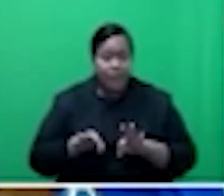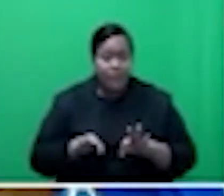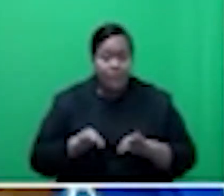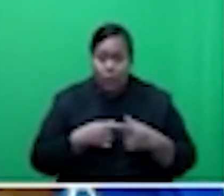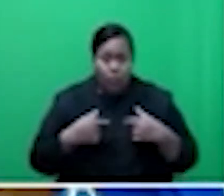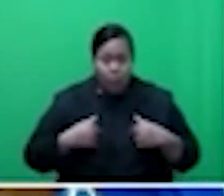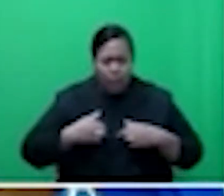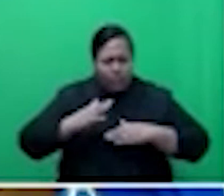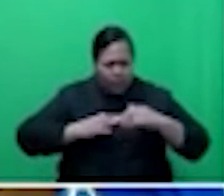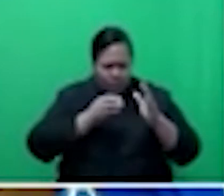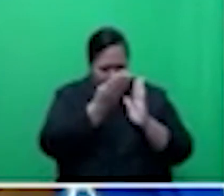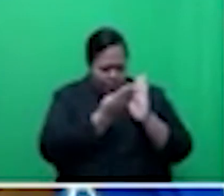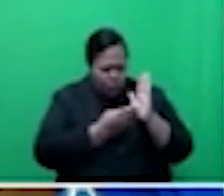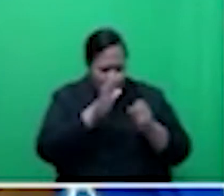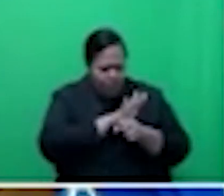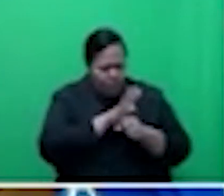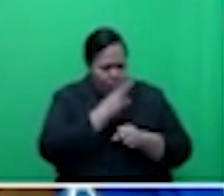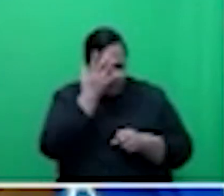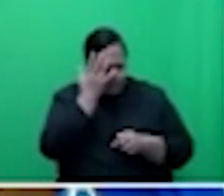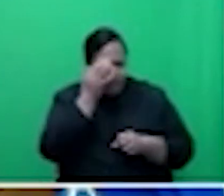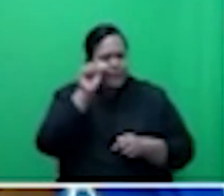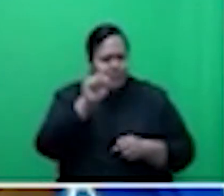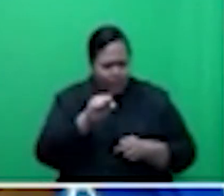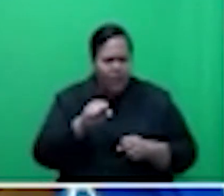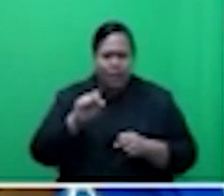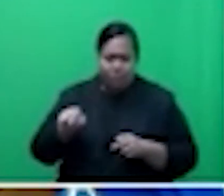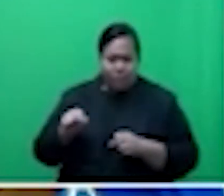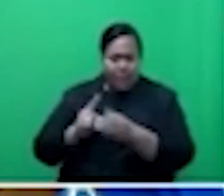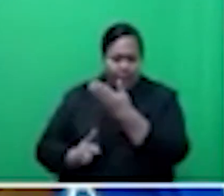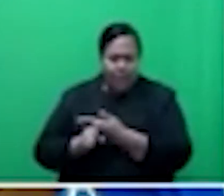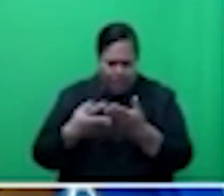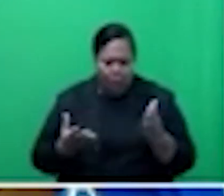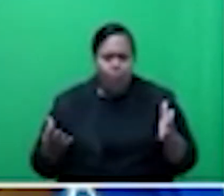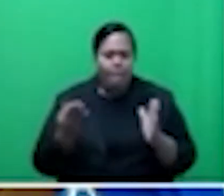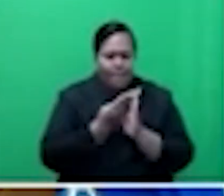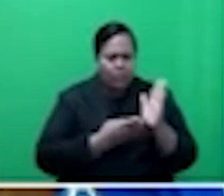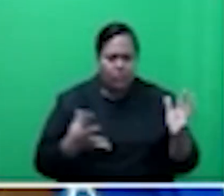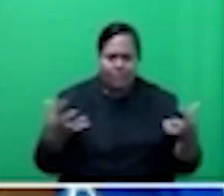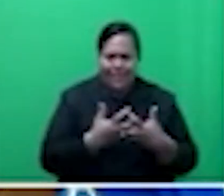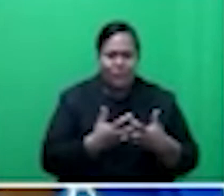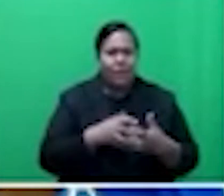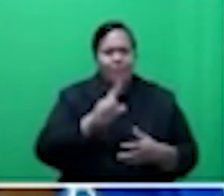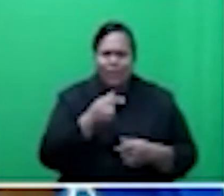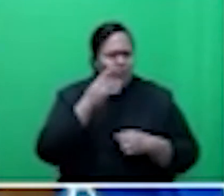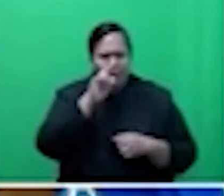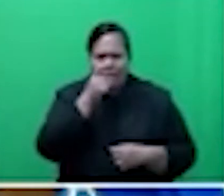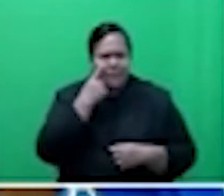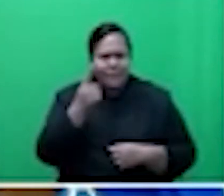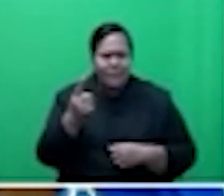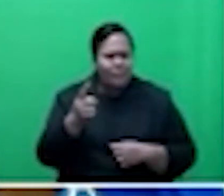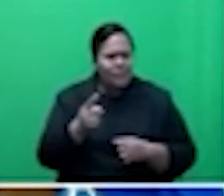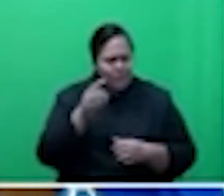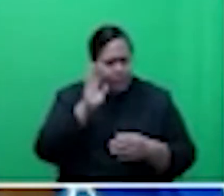of your understanding of the situation you have at the time in which you build that budget. But you cannot always foresee what's about to happen. If there's going to be a